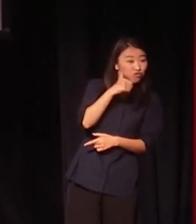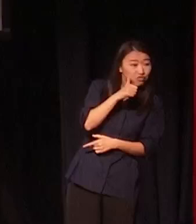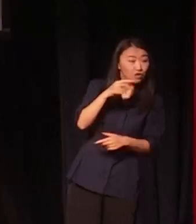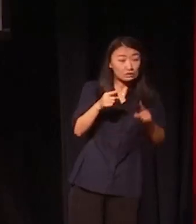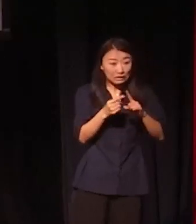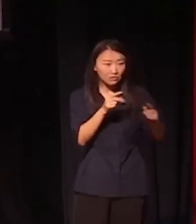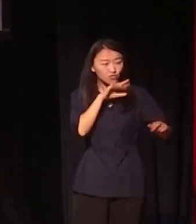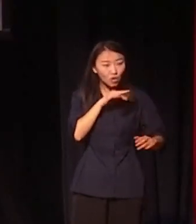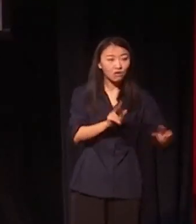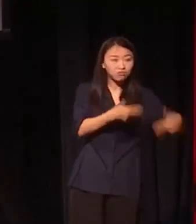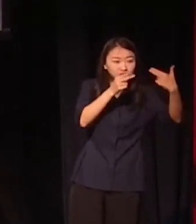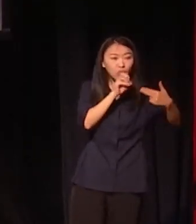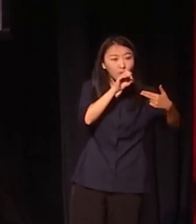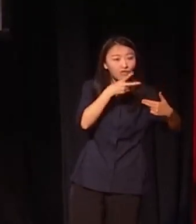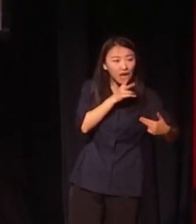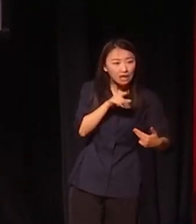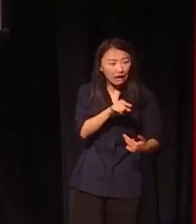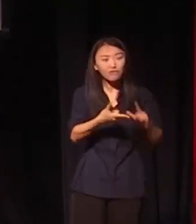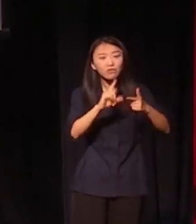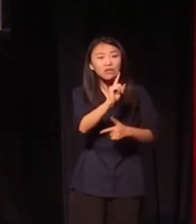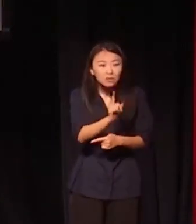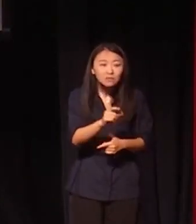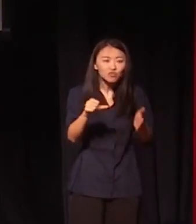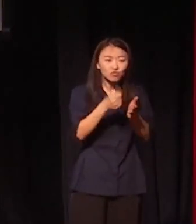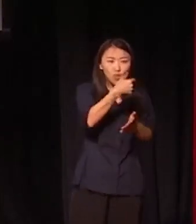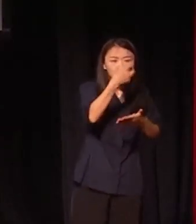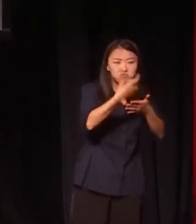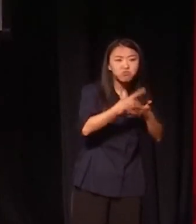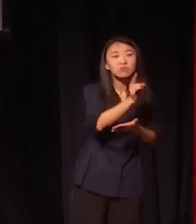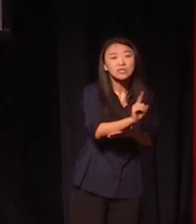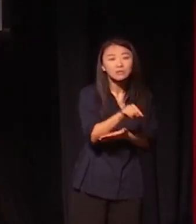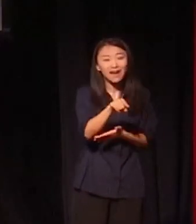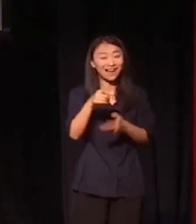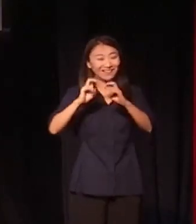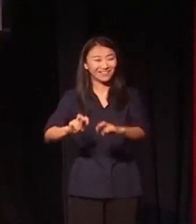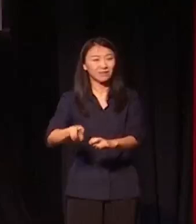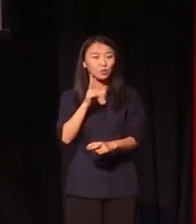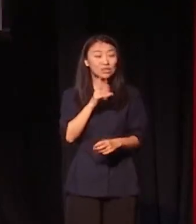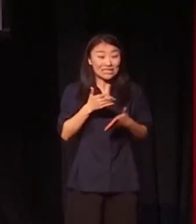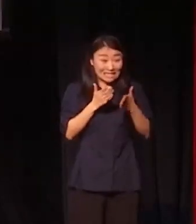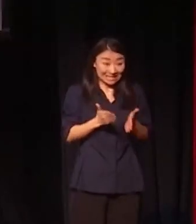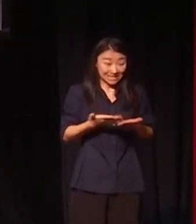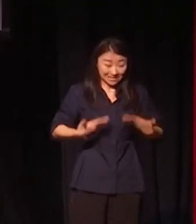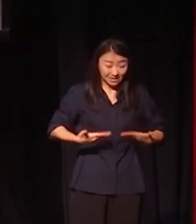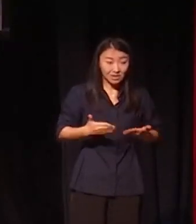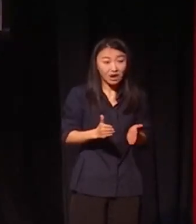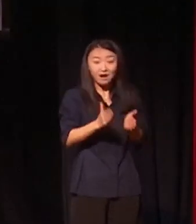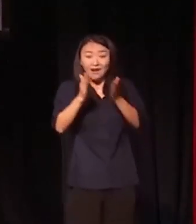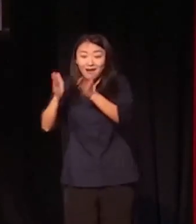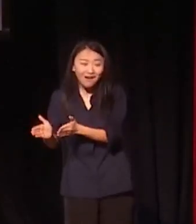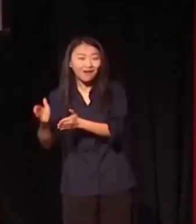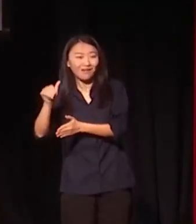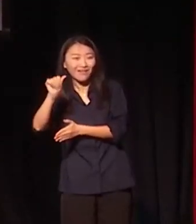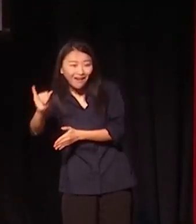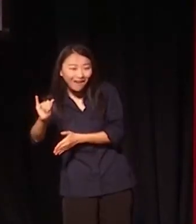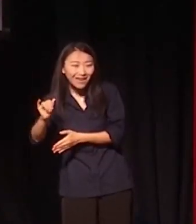some contexts and not others? But now the focus is now shifting to AI. Should we use AI? What's going to happen?